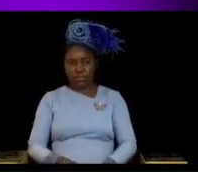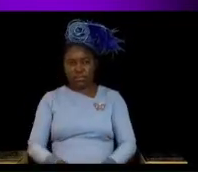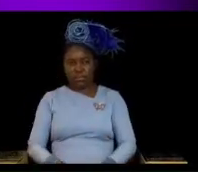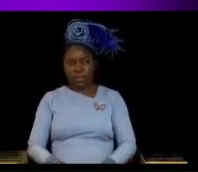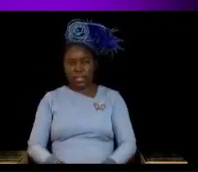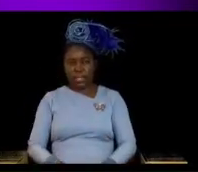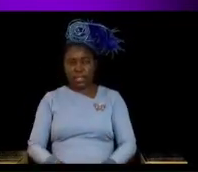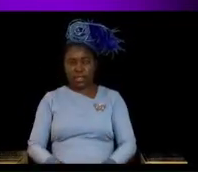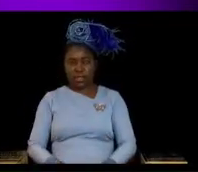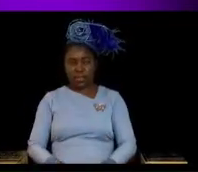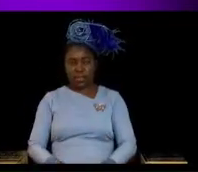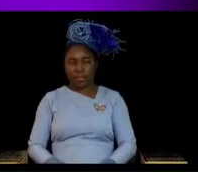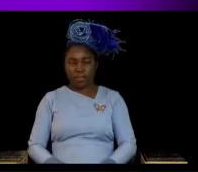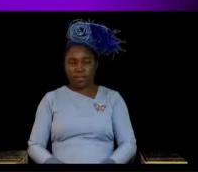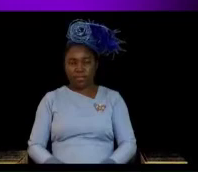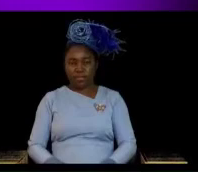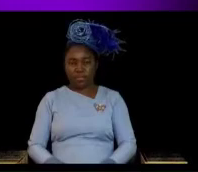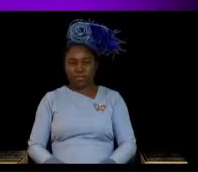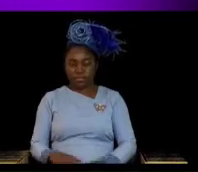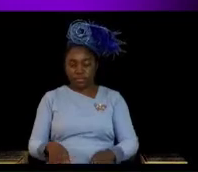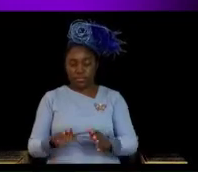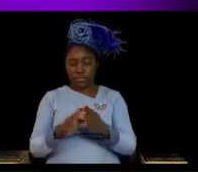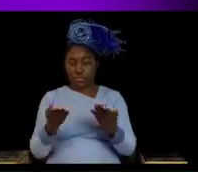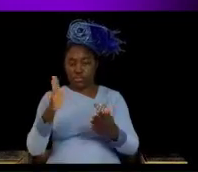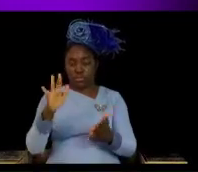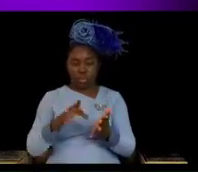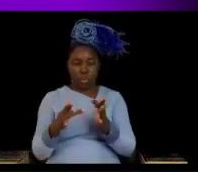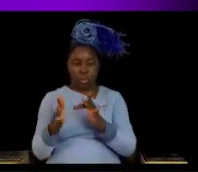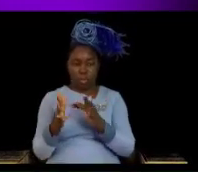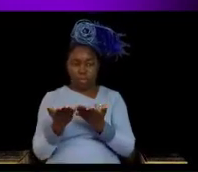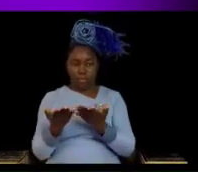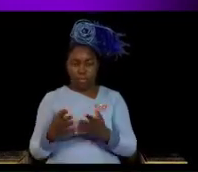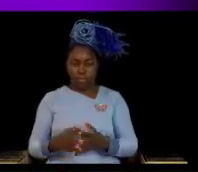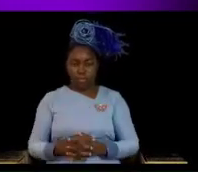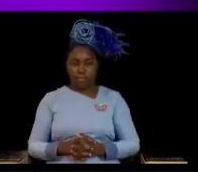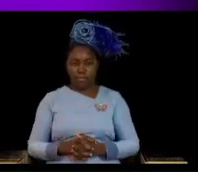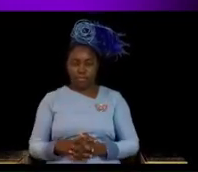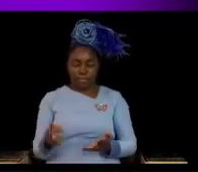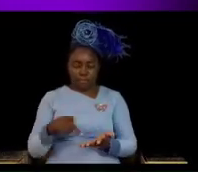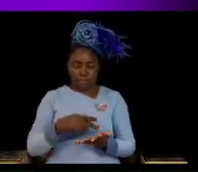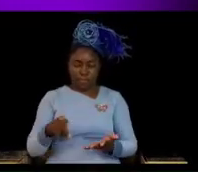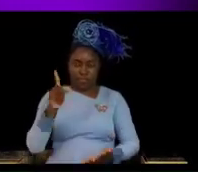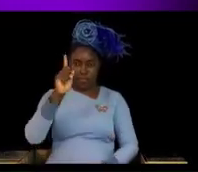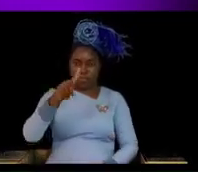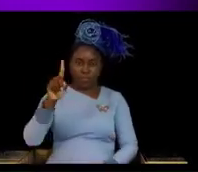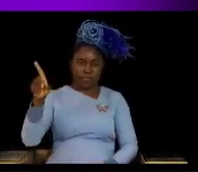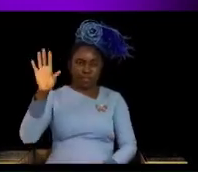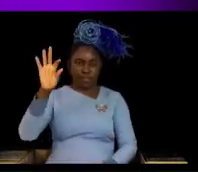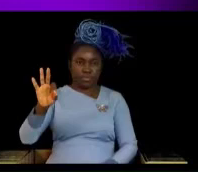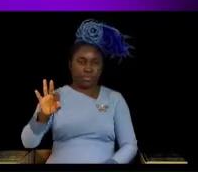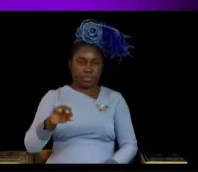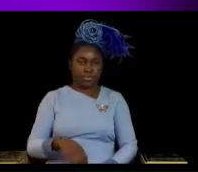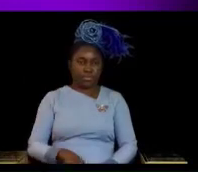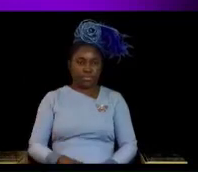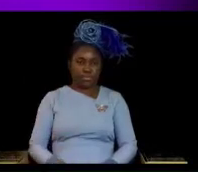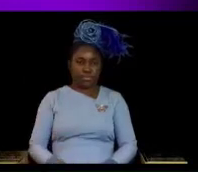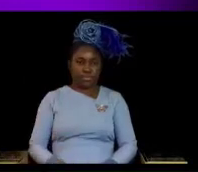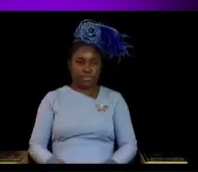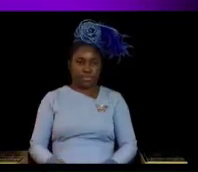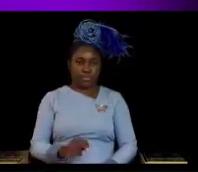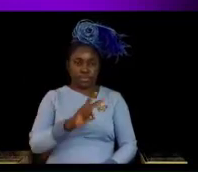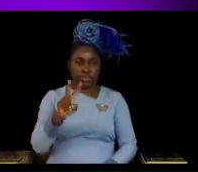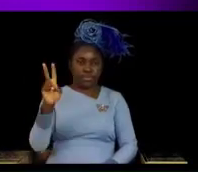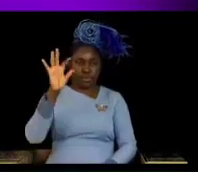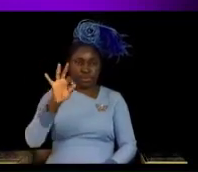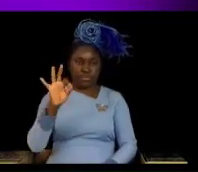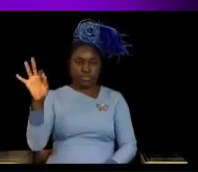If not, we shall wait for you. Because I should be out there. Psalm 119, Oridafiri kokondini ogofa. Verse